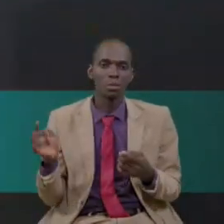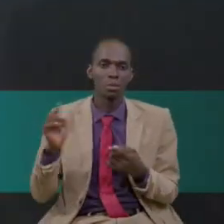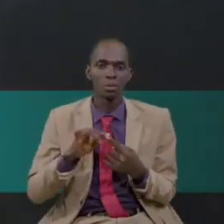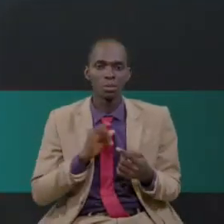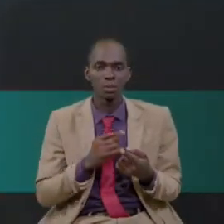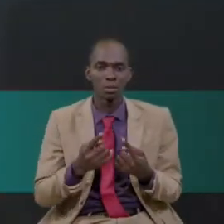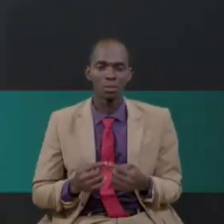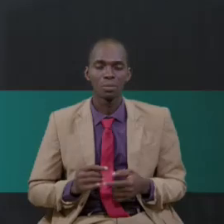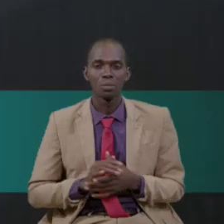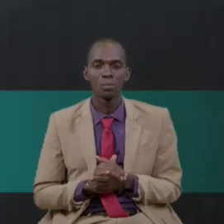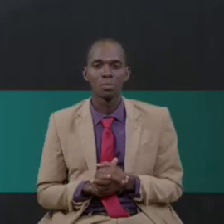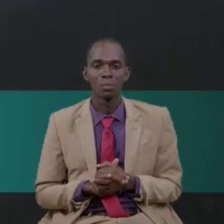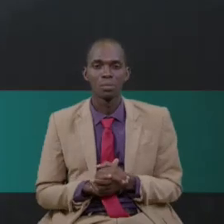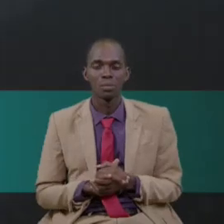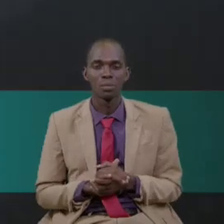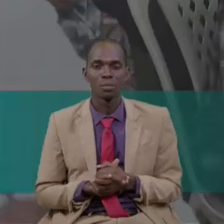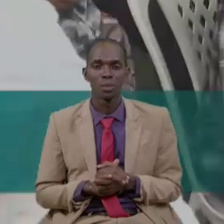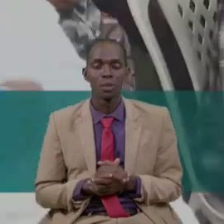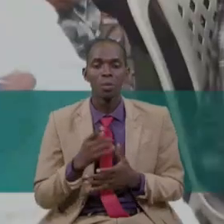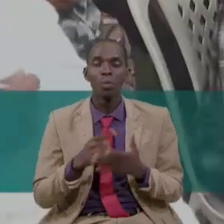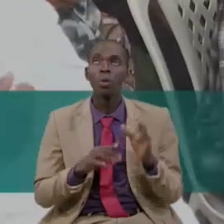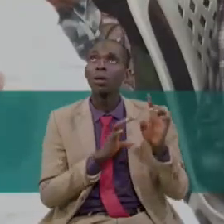What did he say to you?